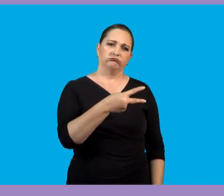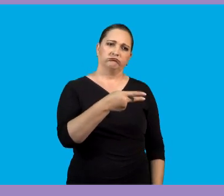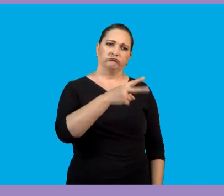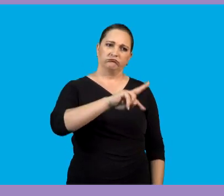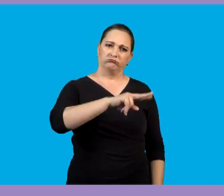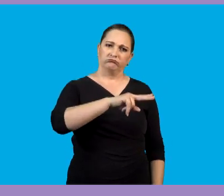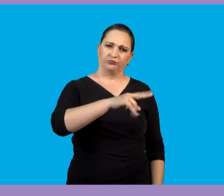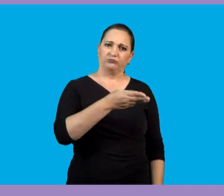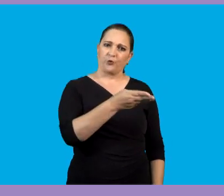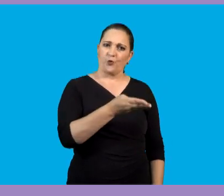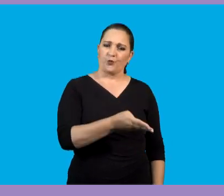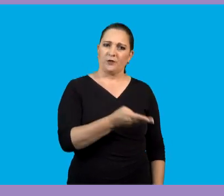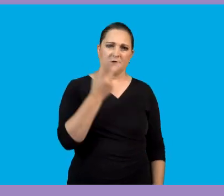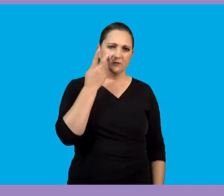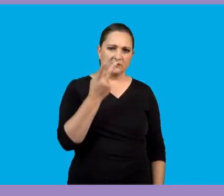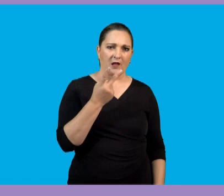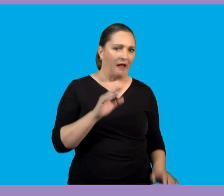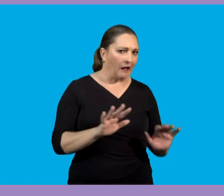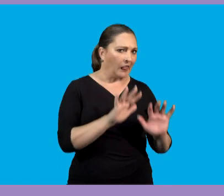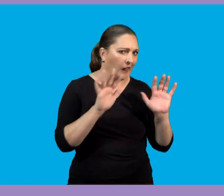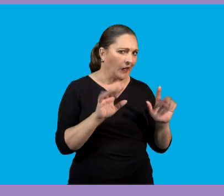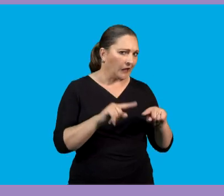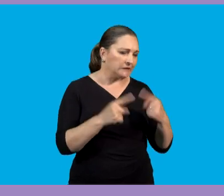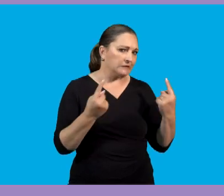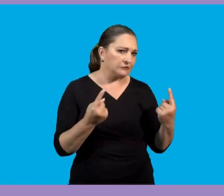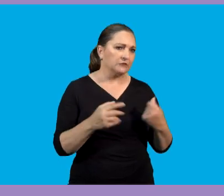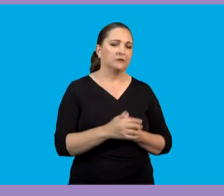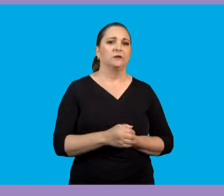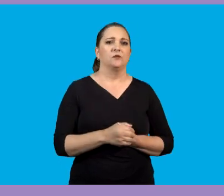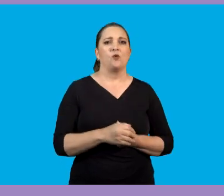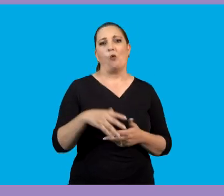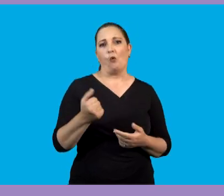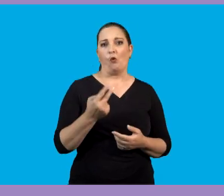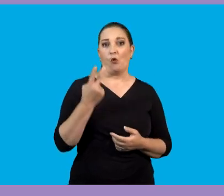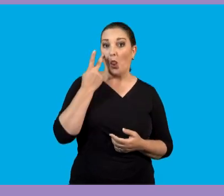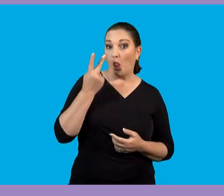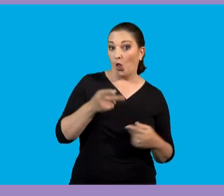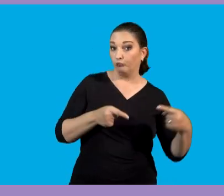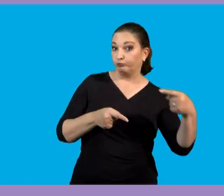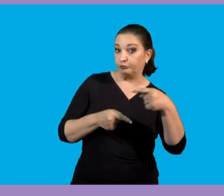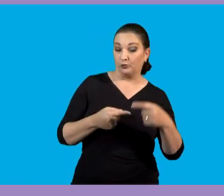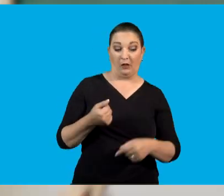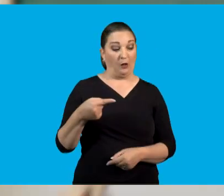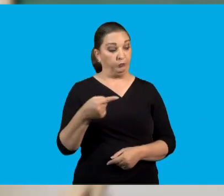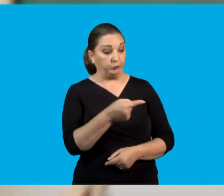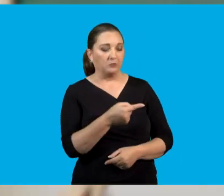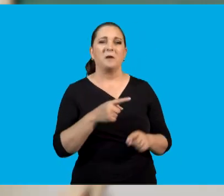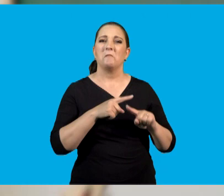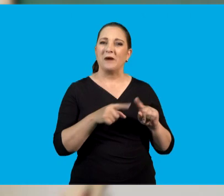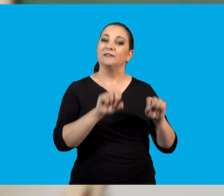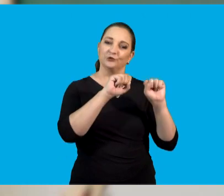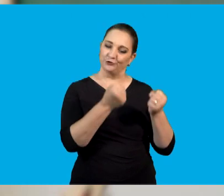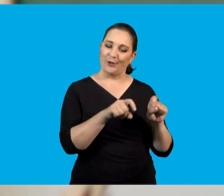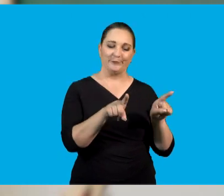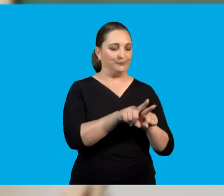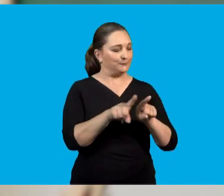arrows, even though they have a different color or have a different orientation, but we can see that they are the